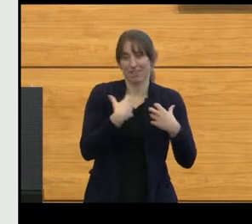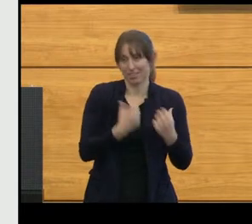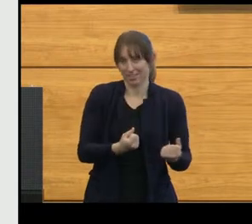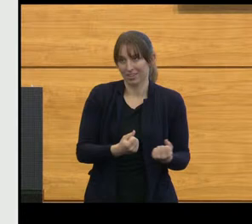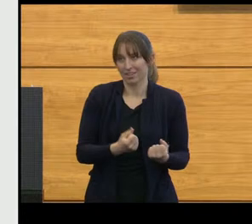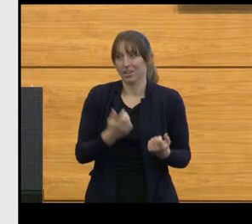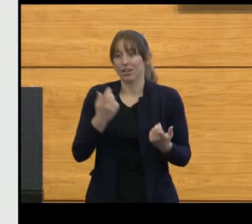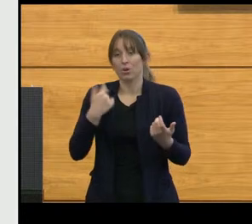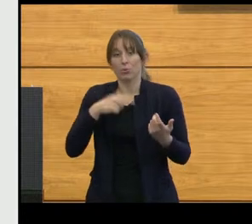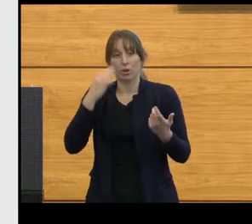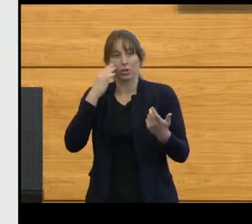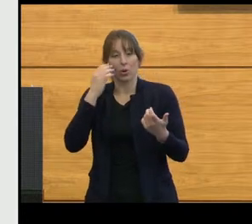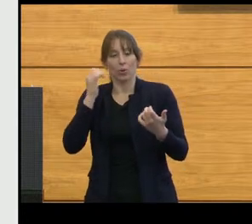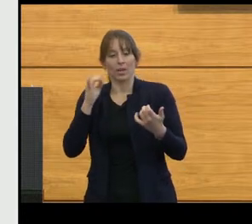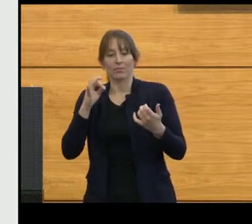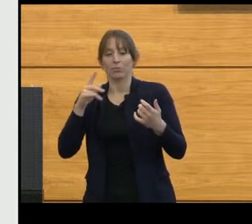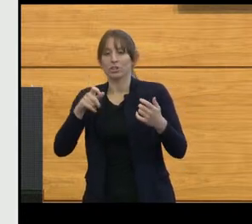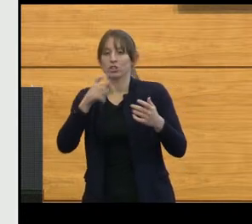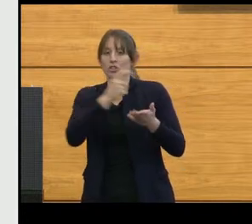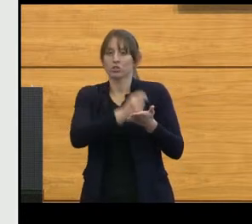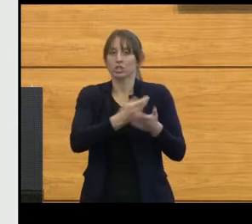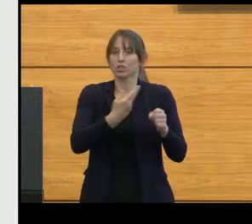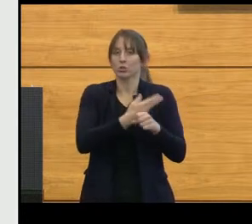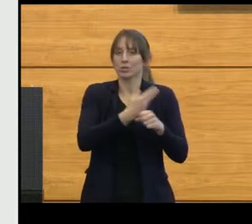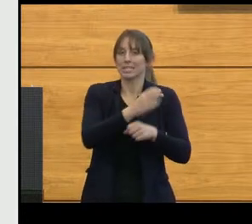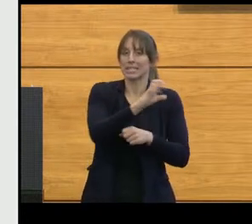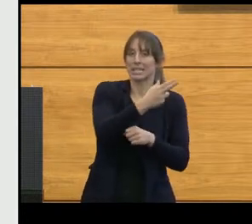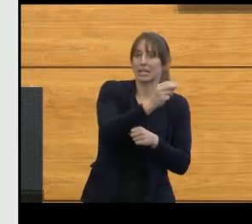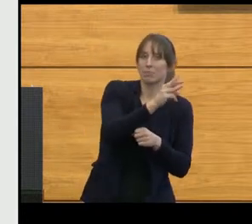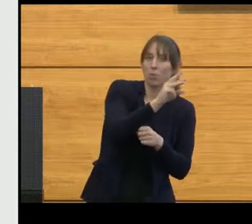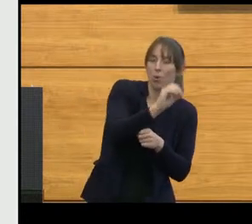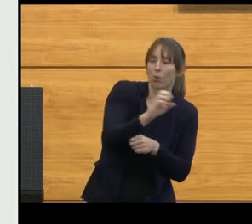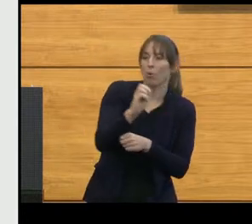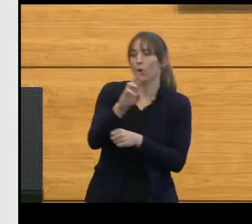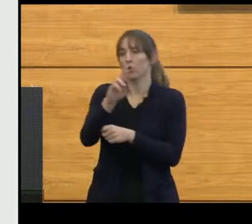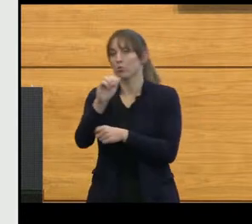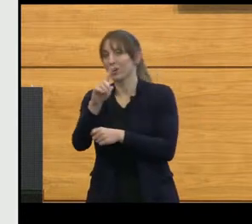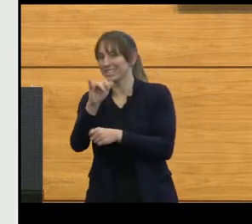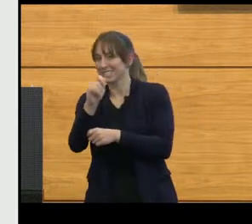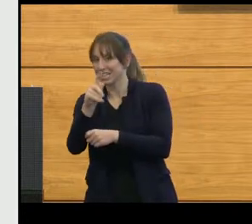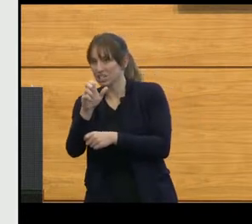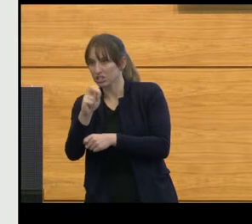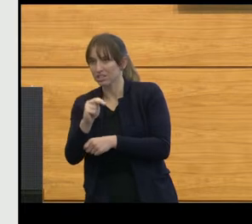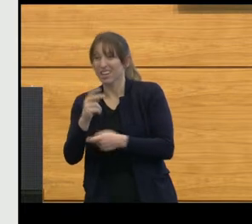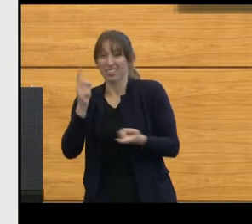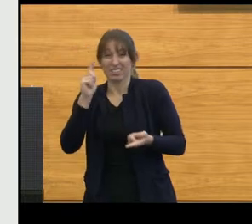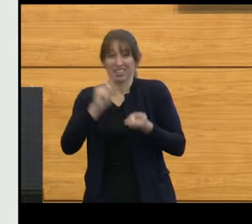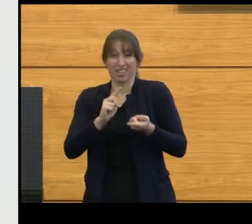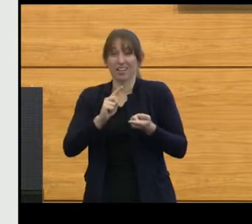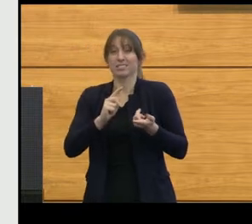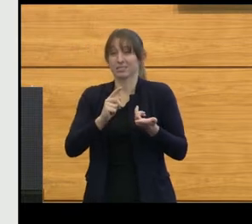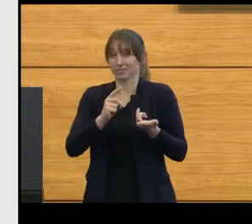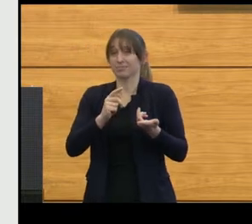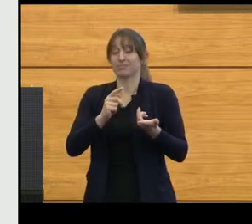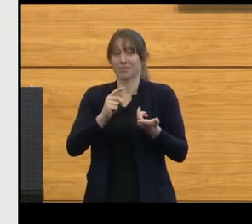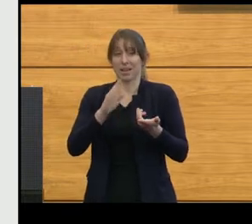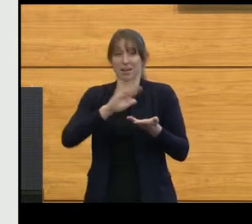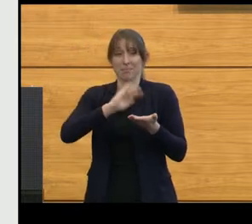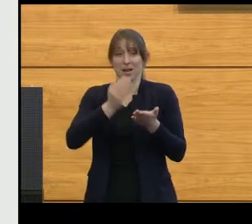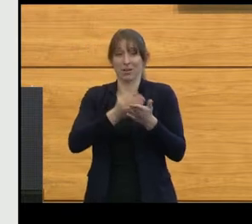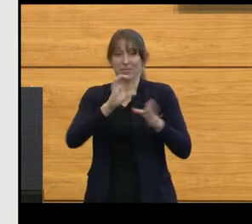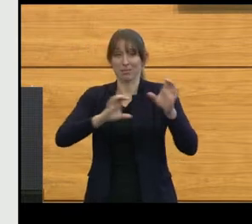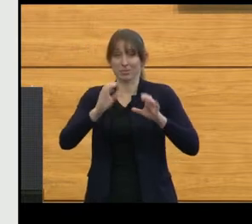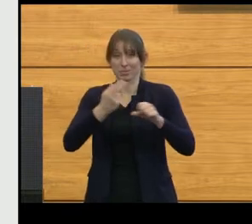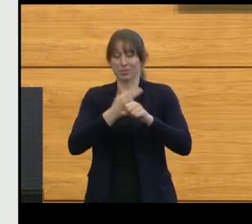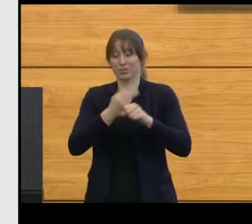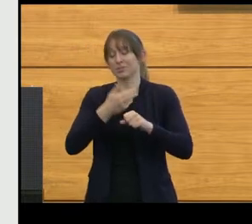chemotherapy or radiation therapy. The smaller amount, the better. We also know the eloquent brain is surrounding most of what we're dealing with.